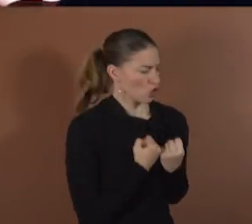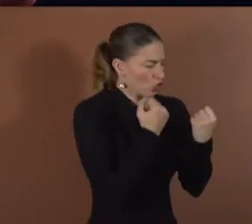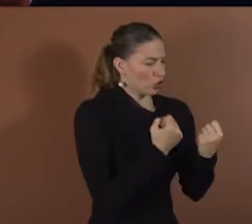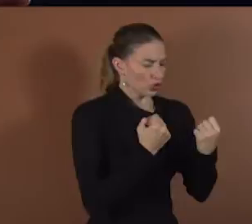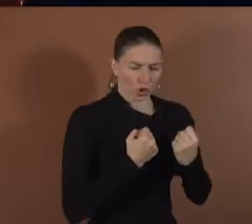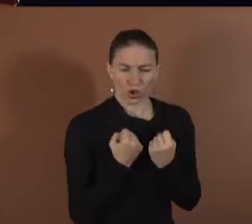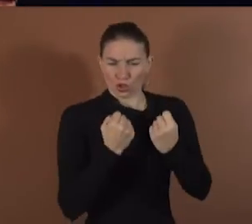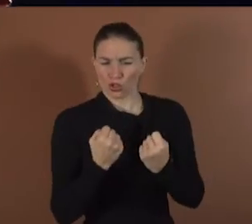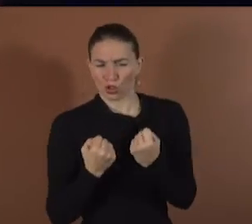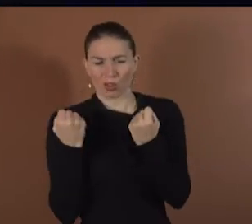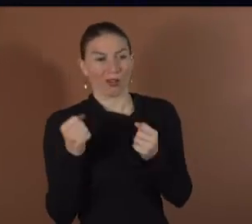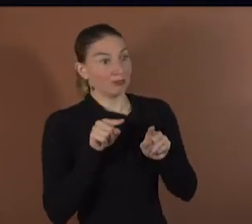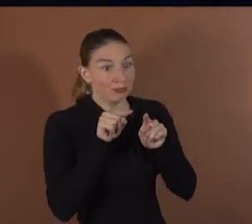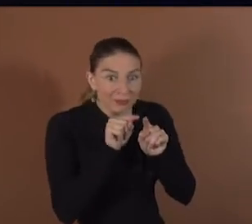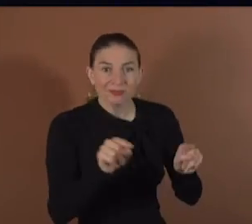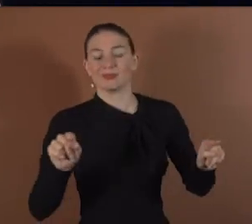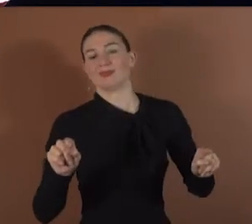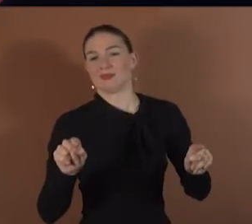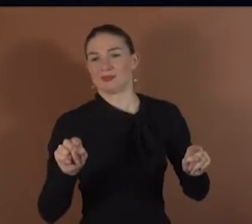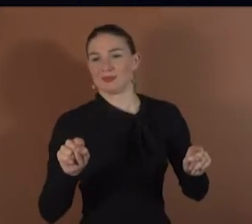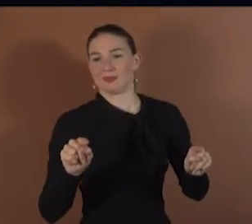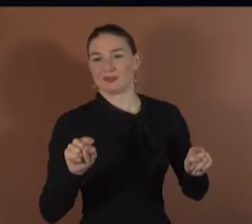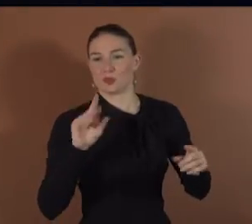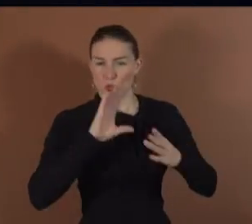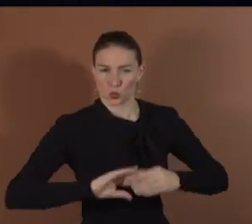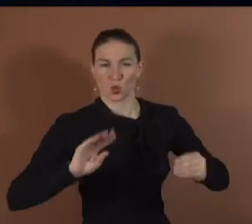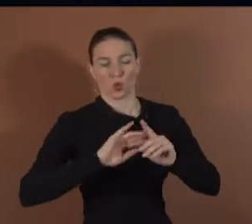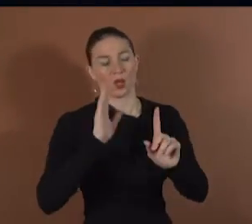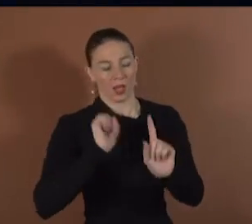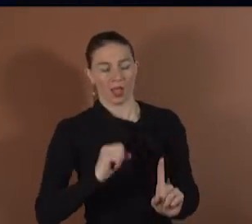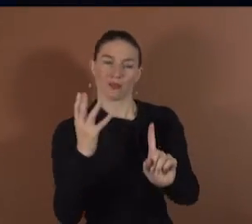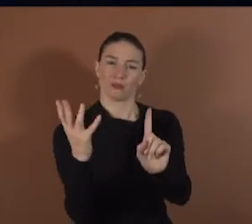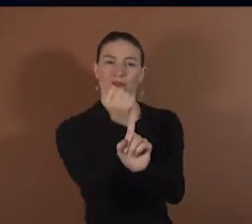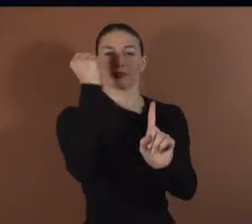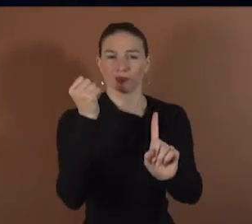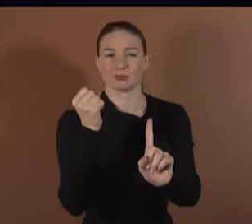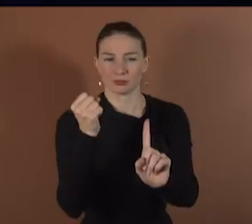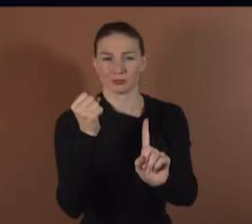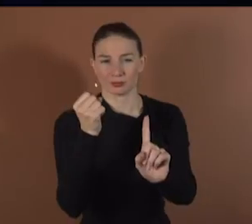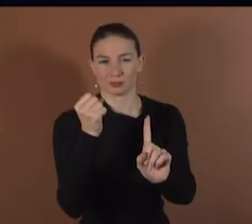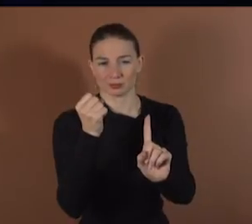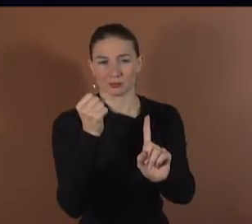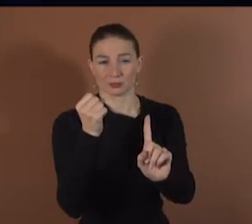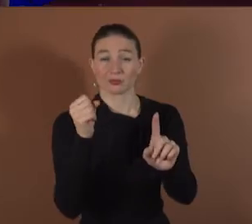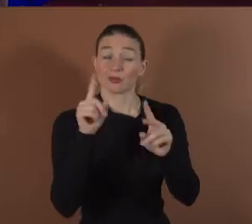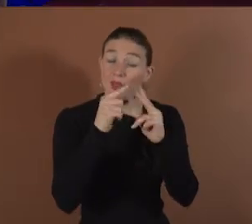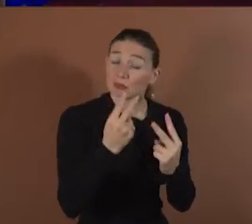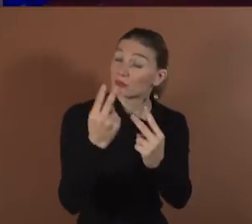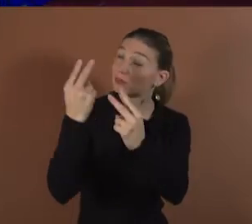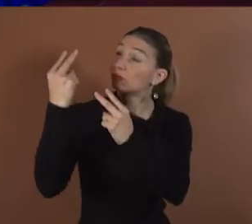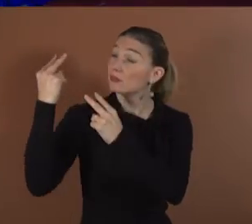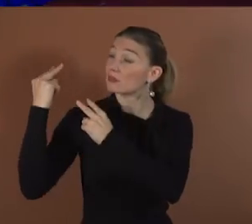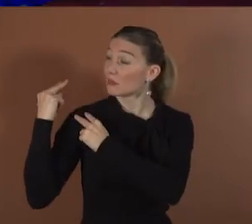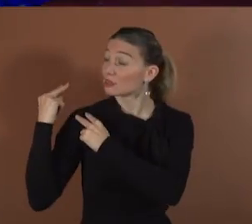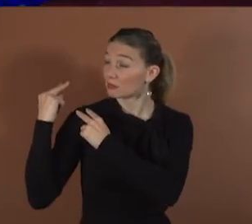I believe this to have been true in the past. I